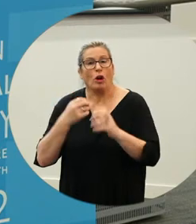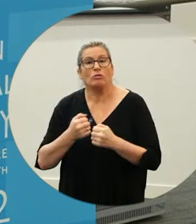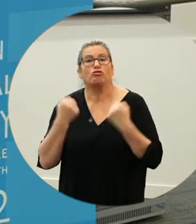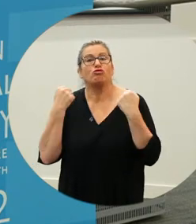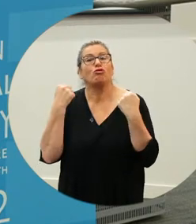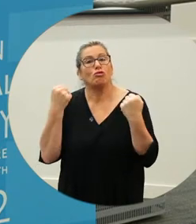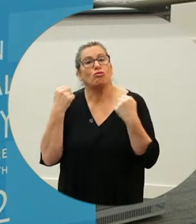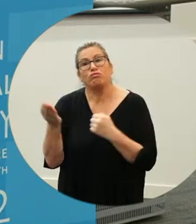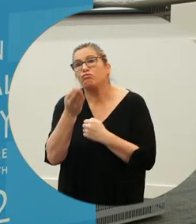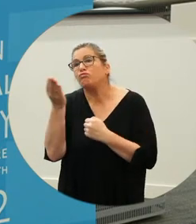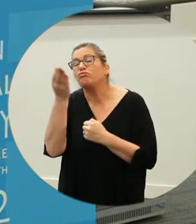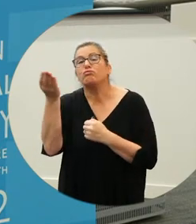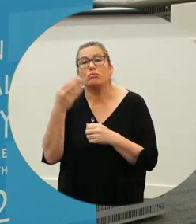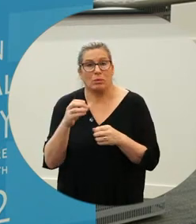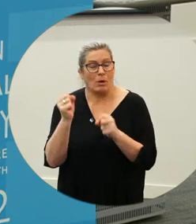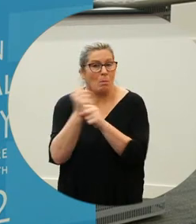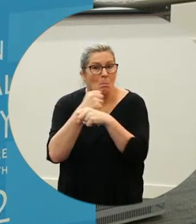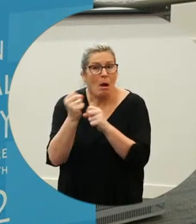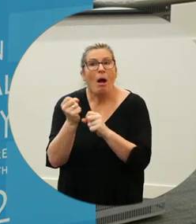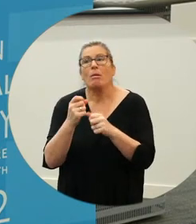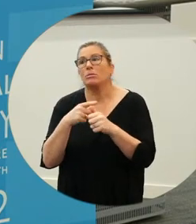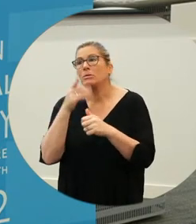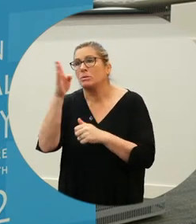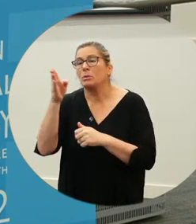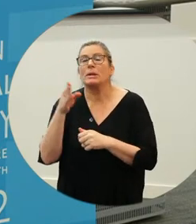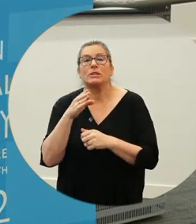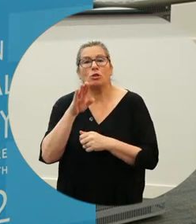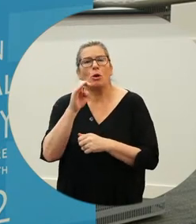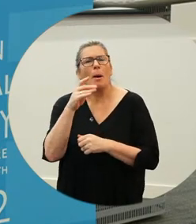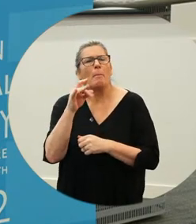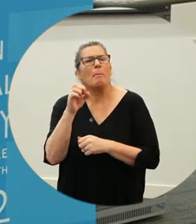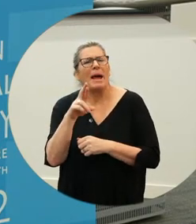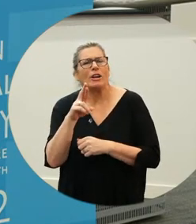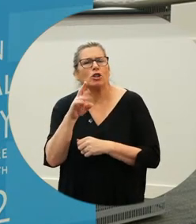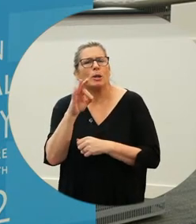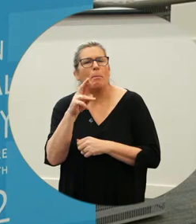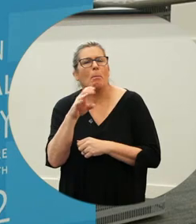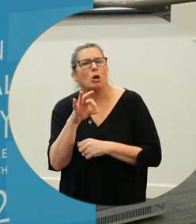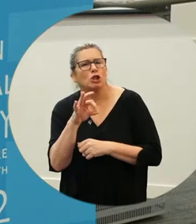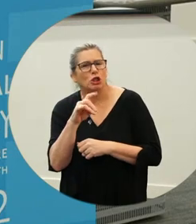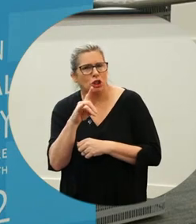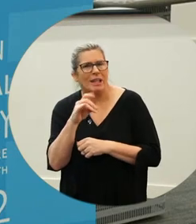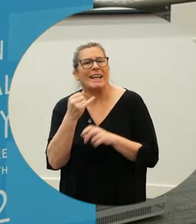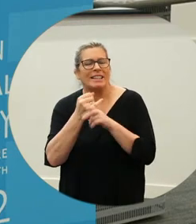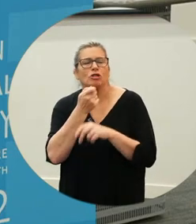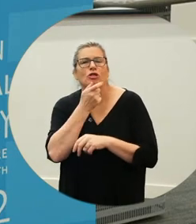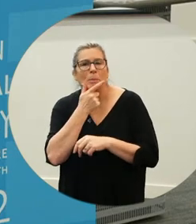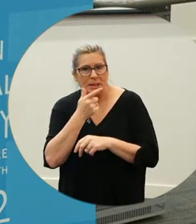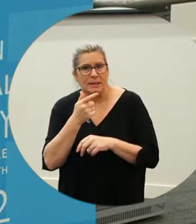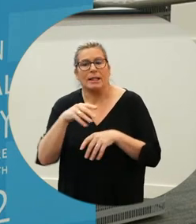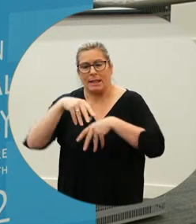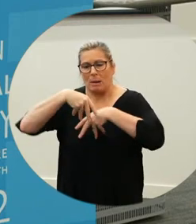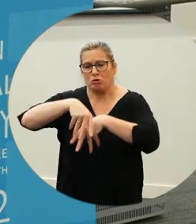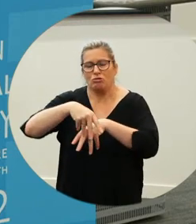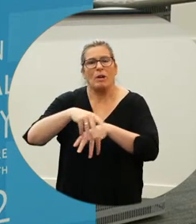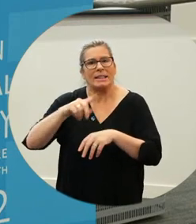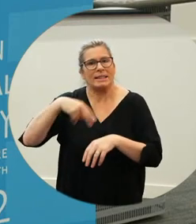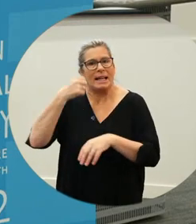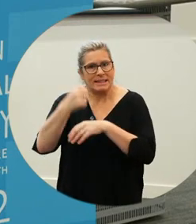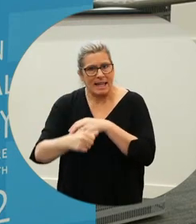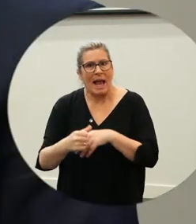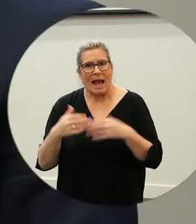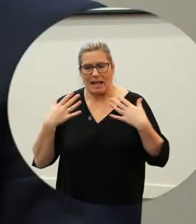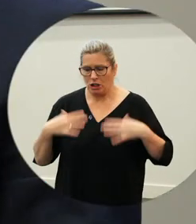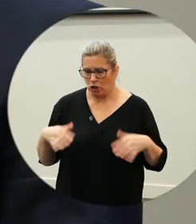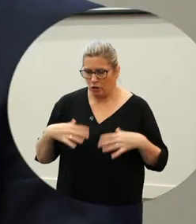revolvers and the Mills bombs went to Beggar's Bush Barracks in Dublin. They paraded the following morning in Collinstown. Some of them had